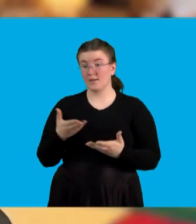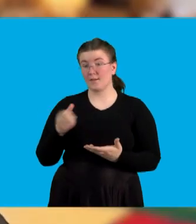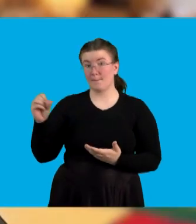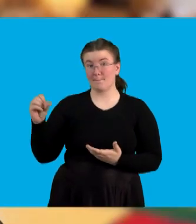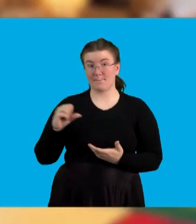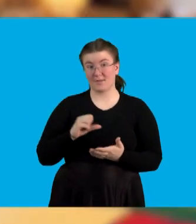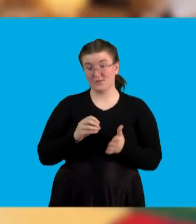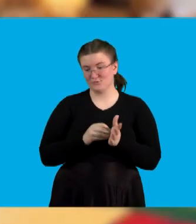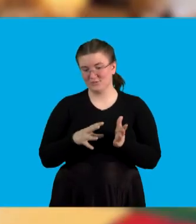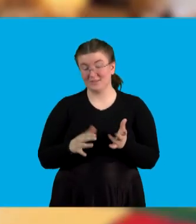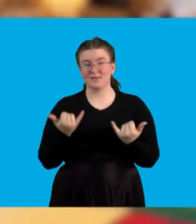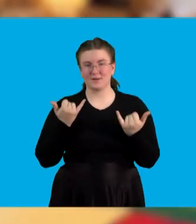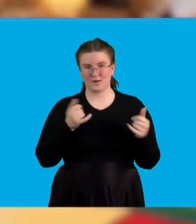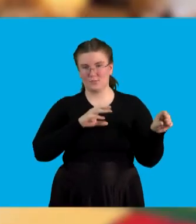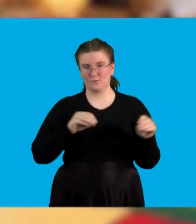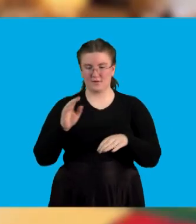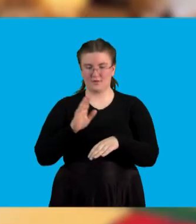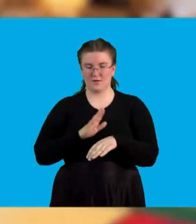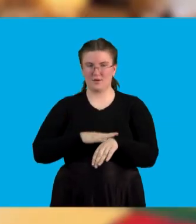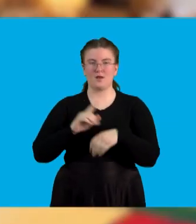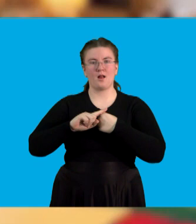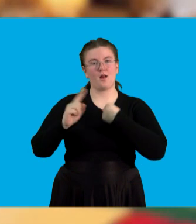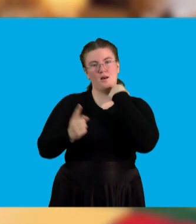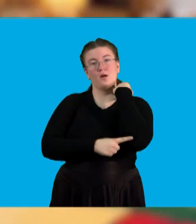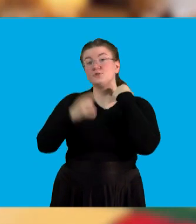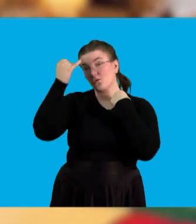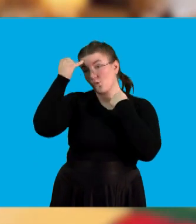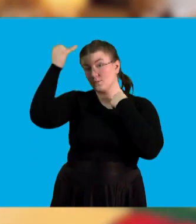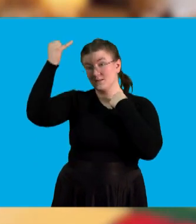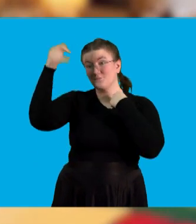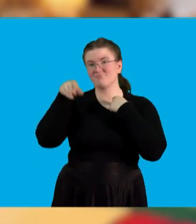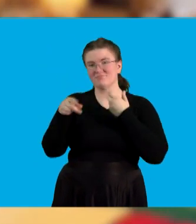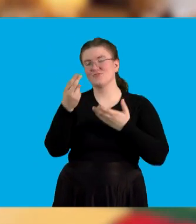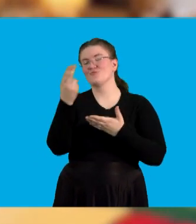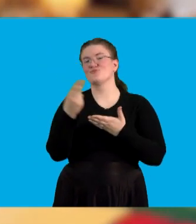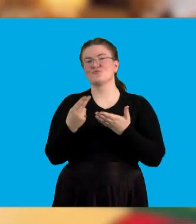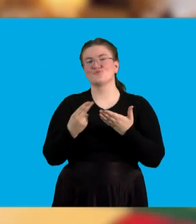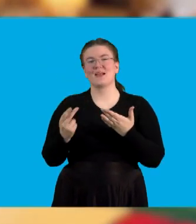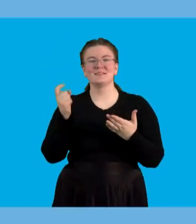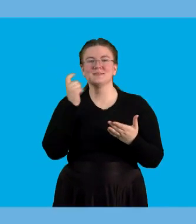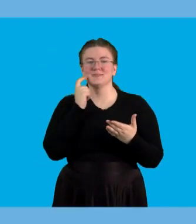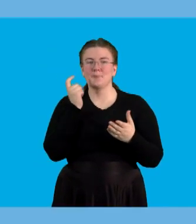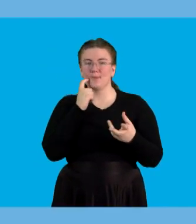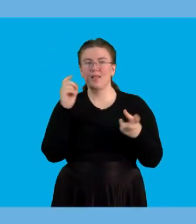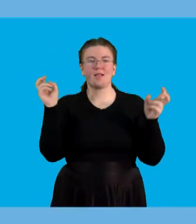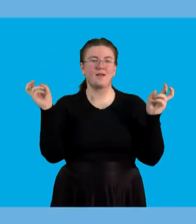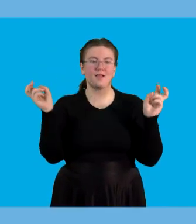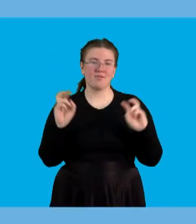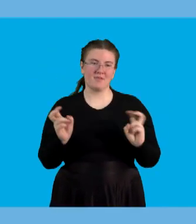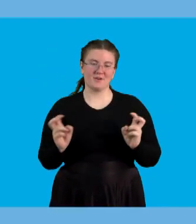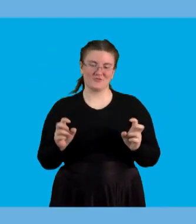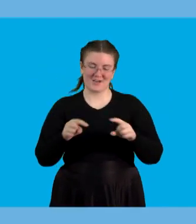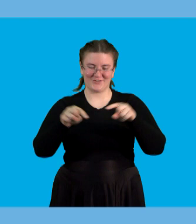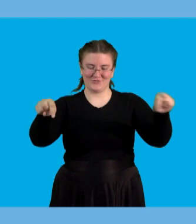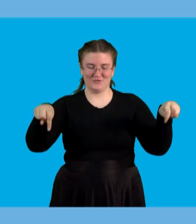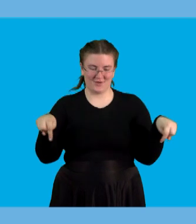Welcome back, learners. So now we're moving on to our last concept, which is now the drawing of simple electric or simple